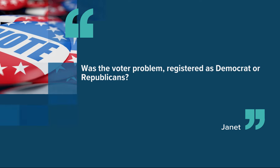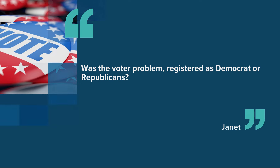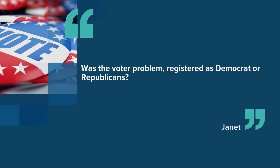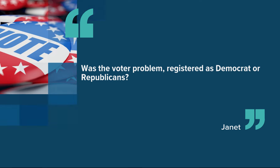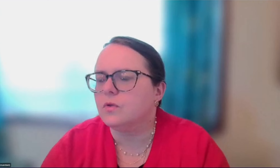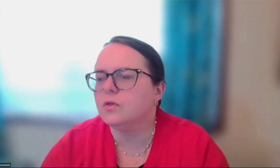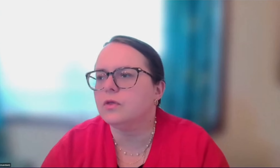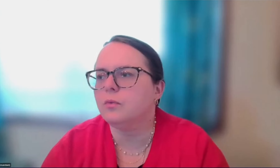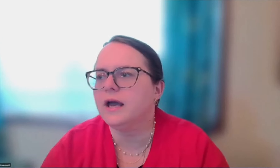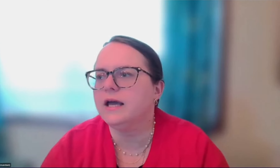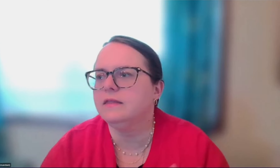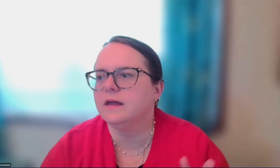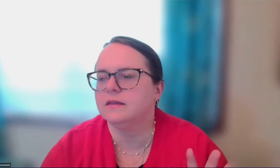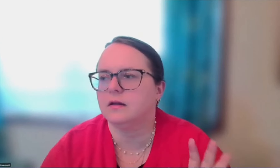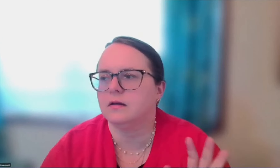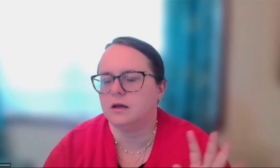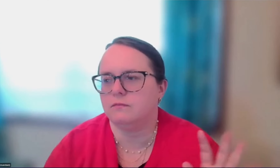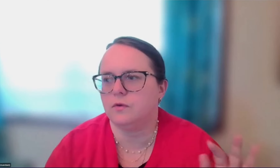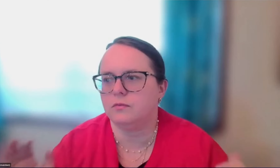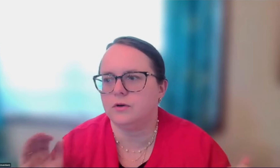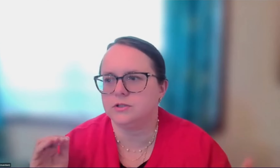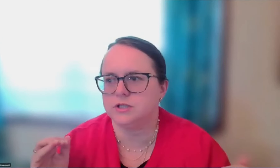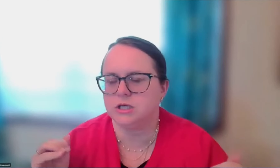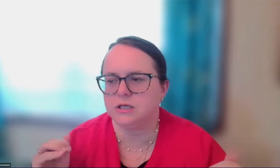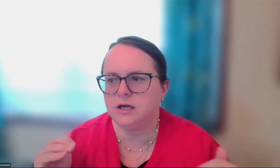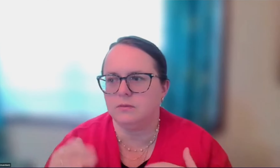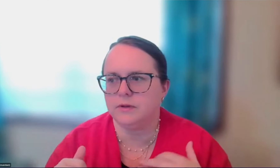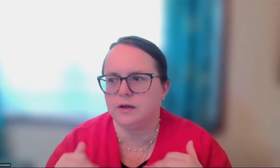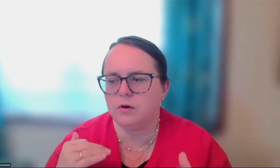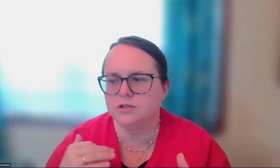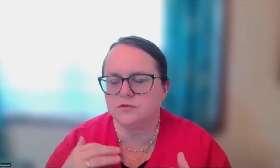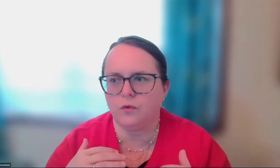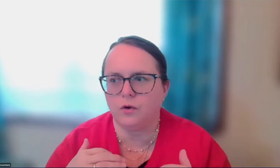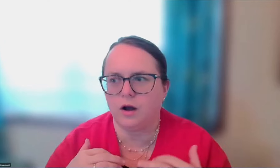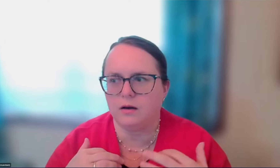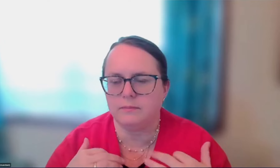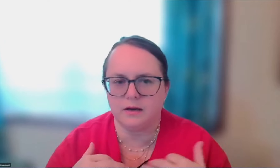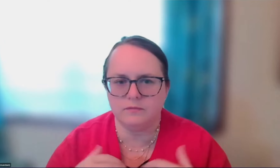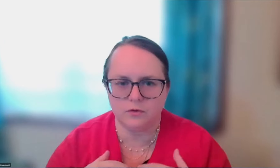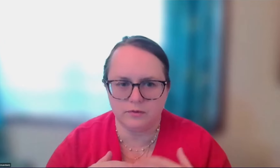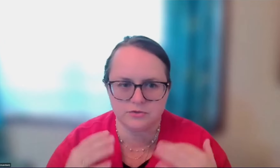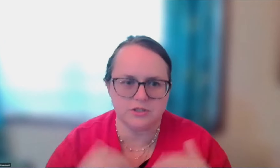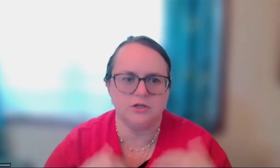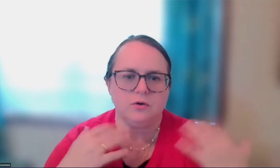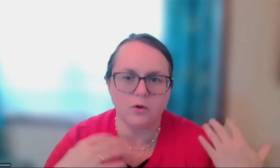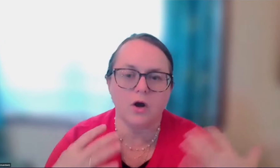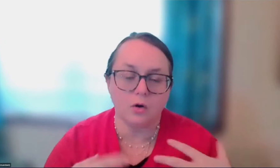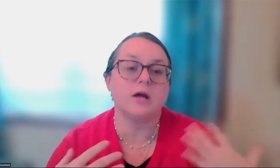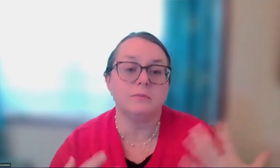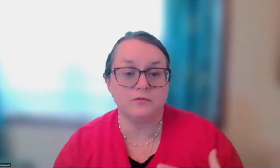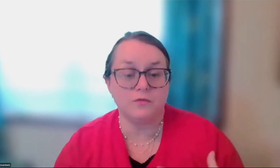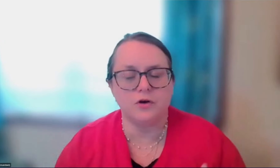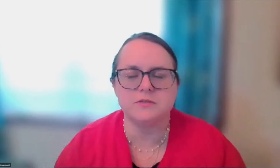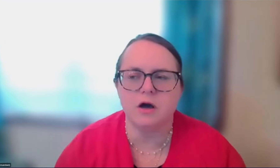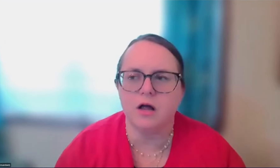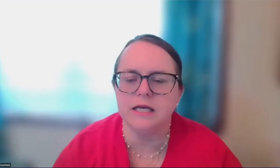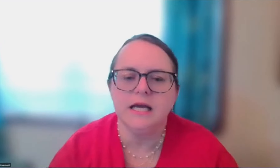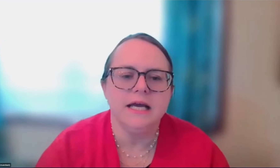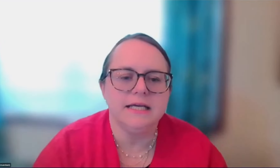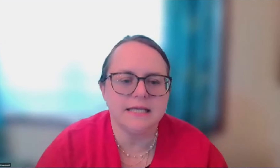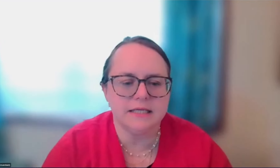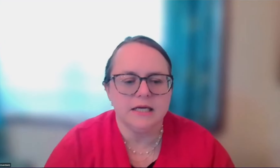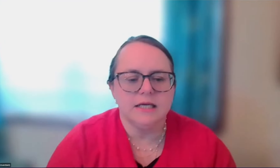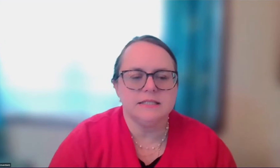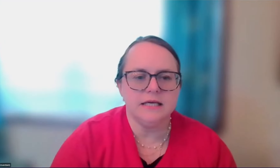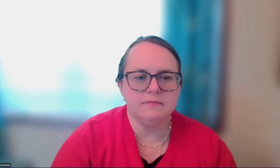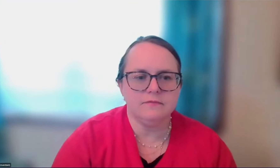call. The way that the voter registration interplay works for automatic voter registration, or Oregon Motor Voter, as we call